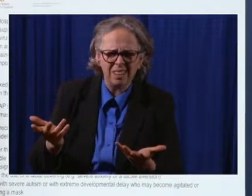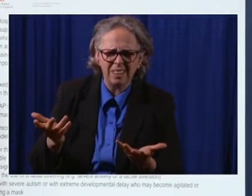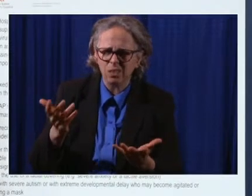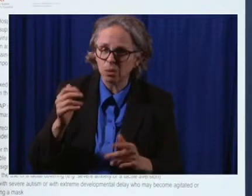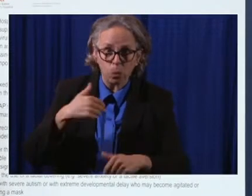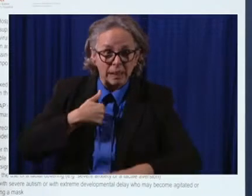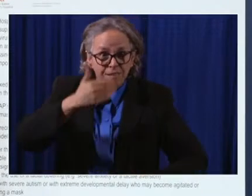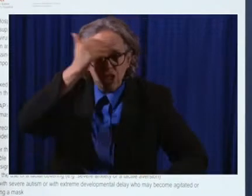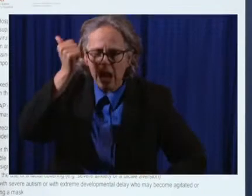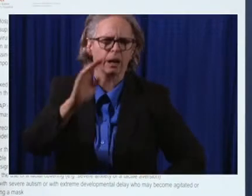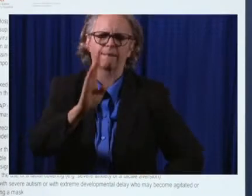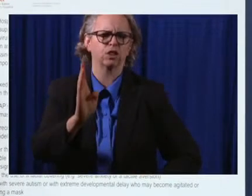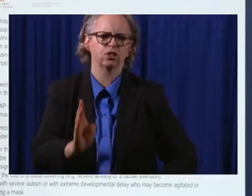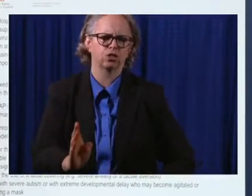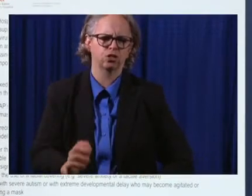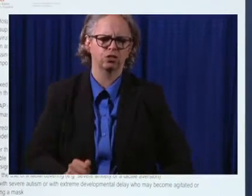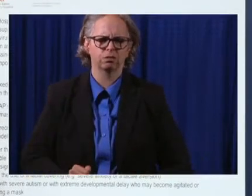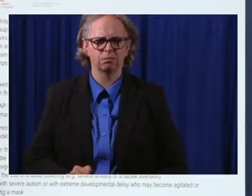Today, we remember them.